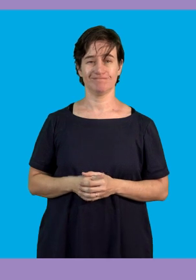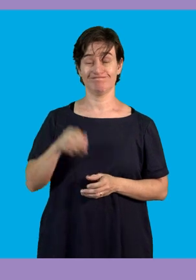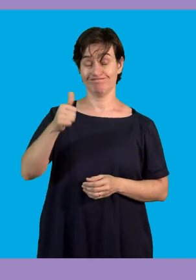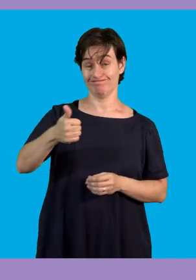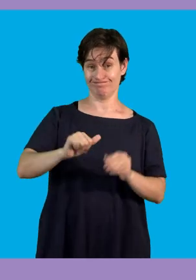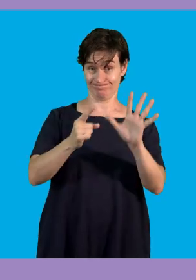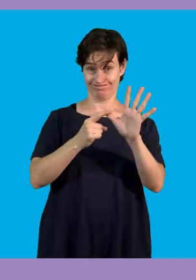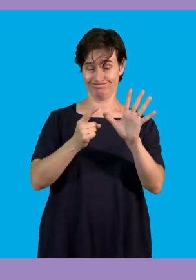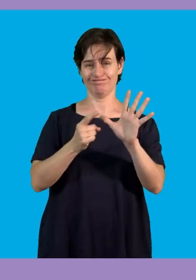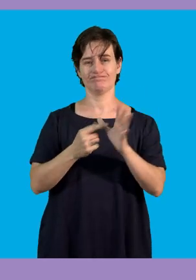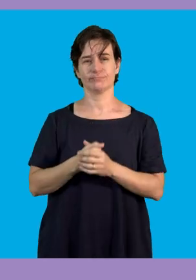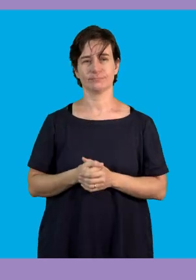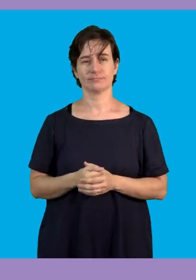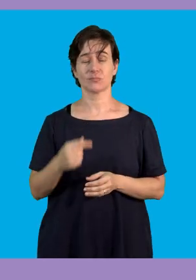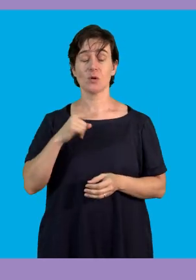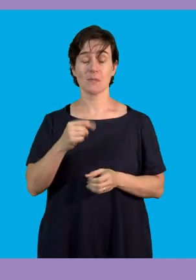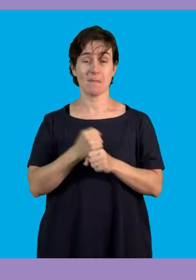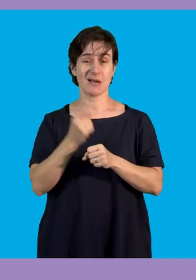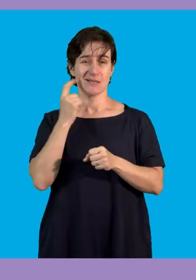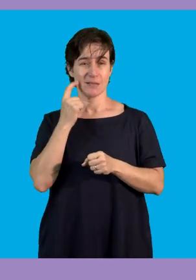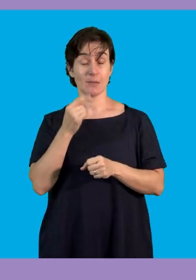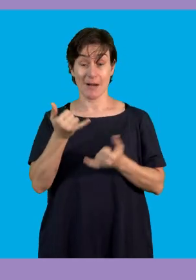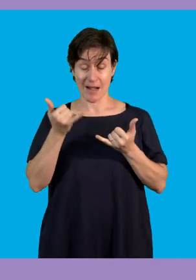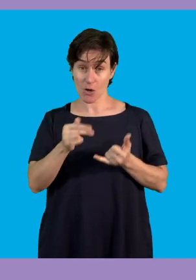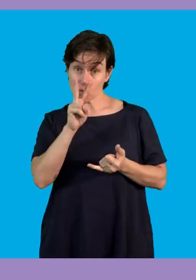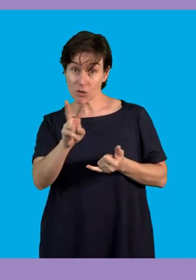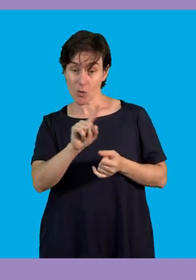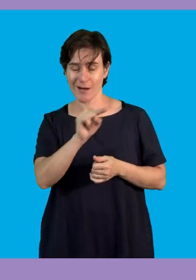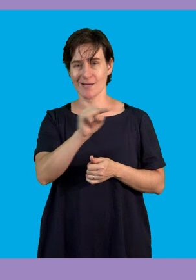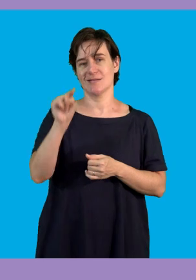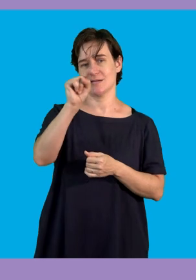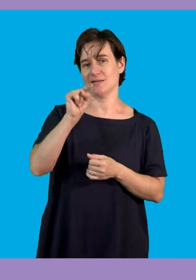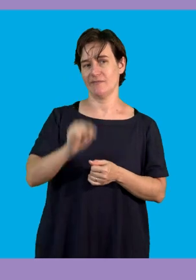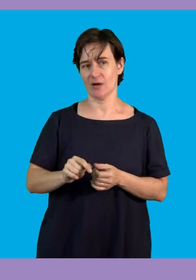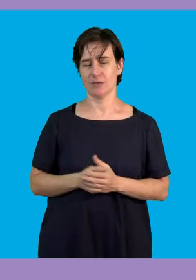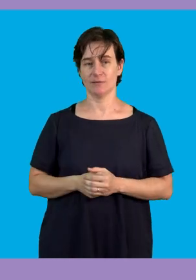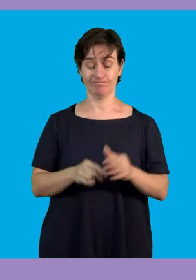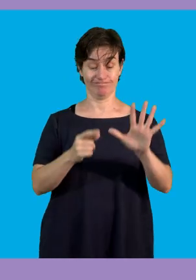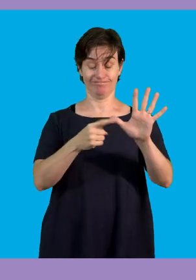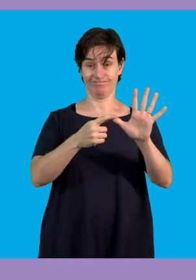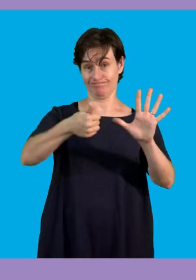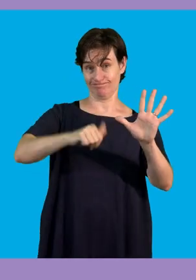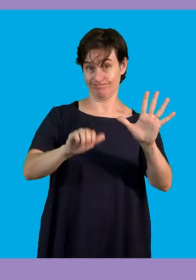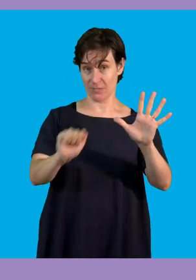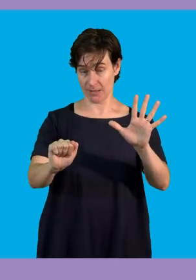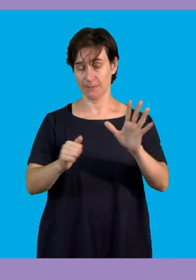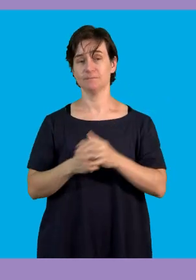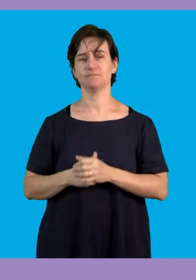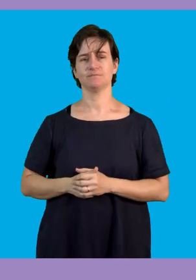Let's look at the next one. We are now dividing. Let's look at the first part, which